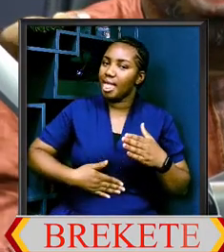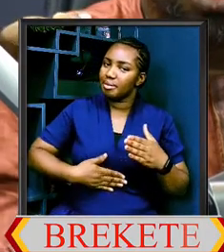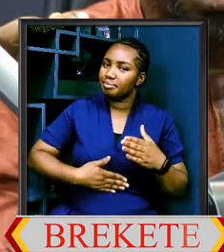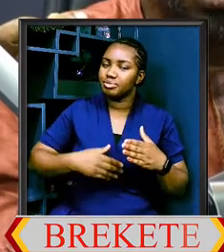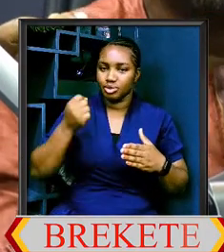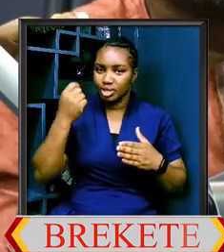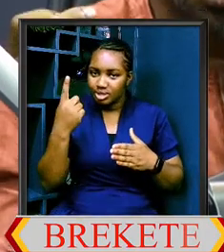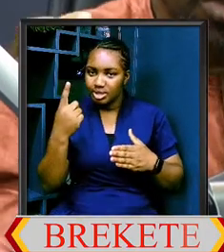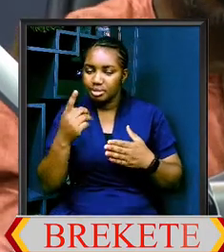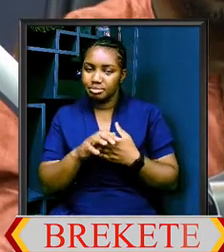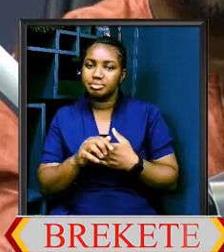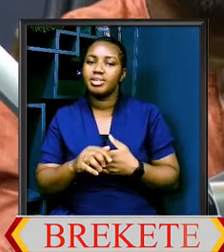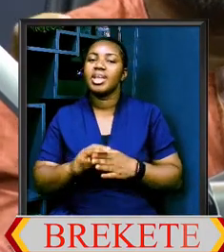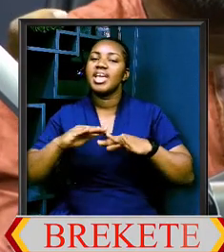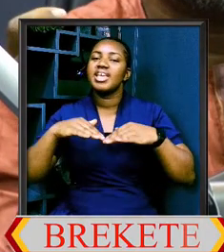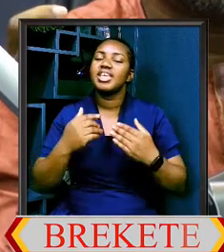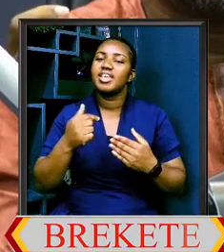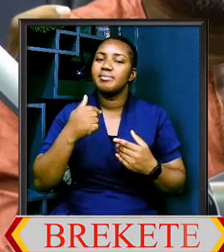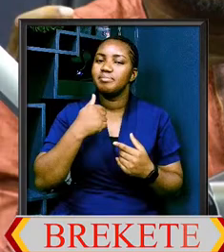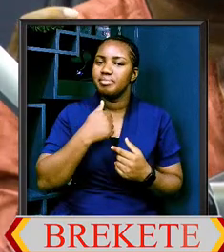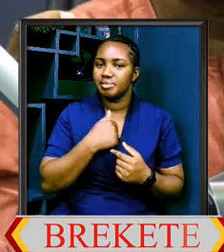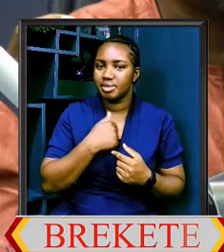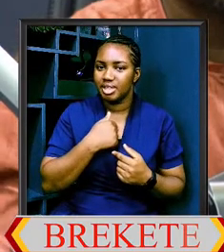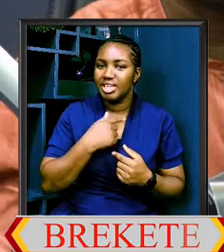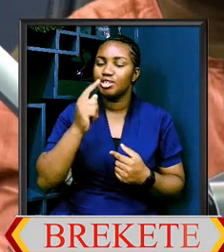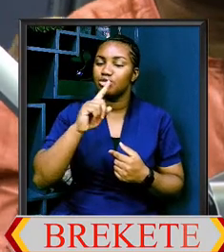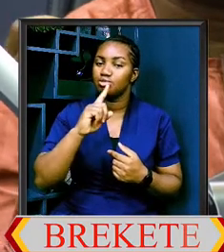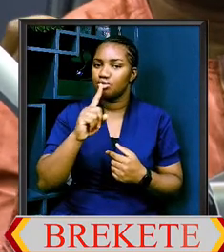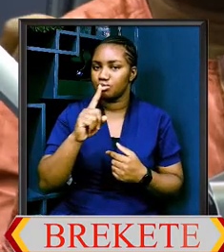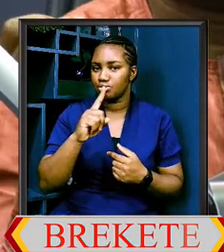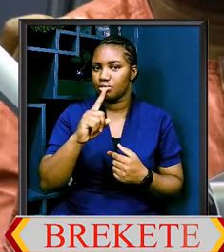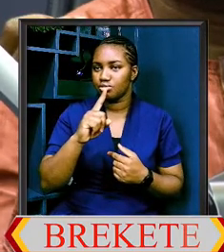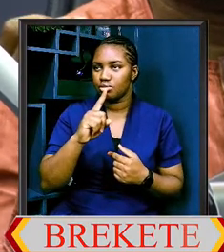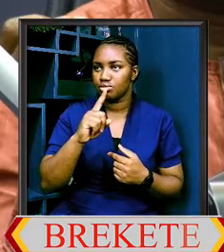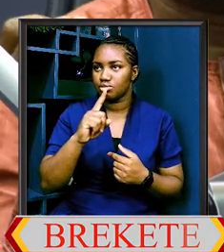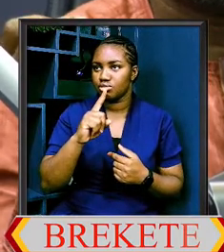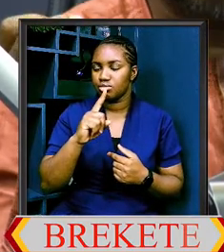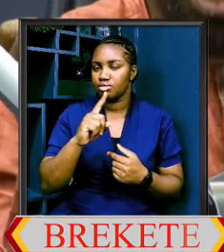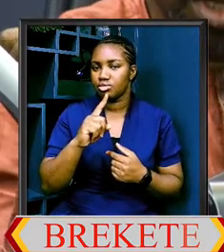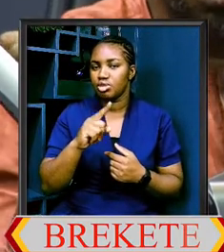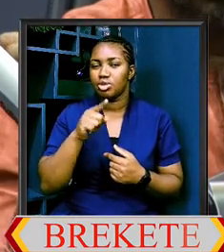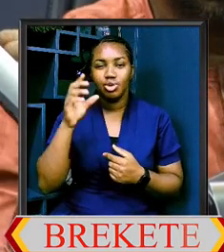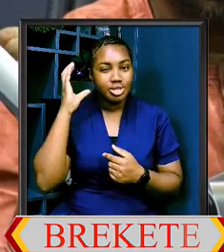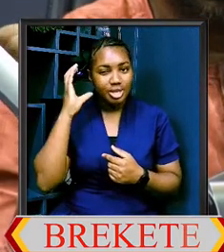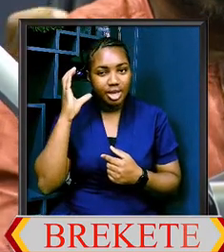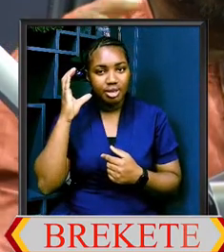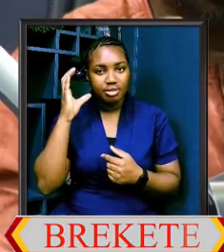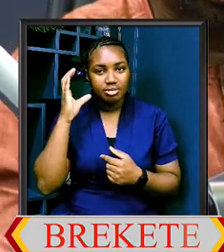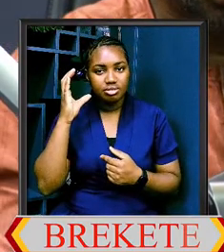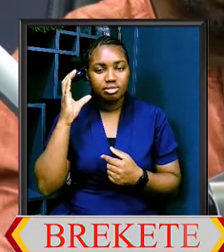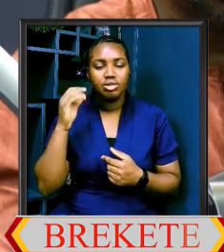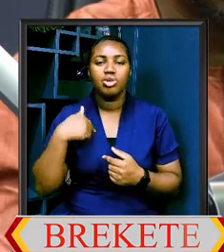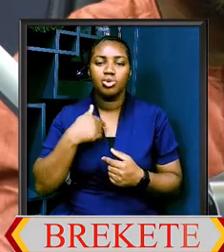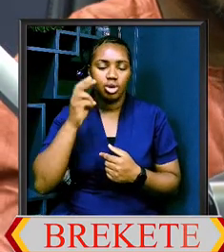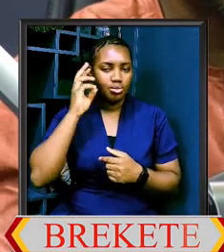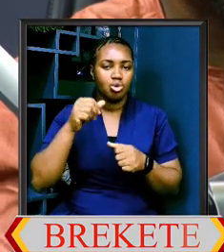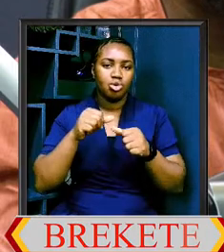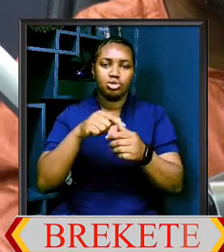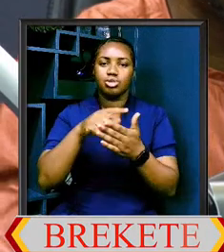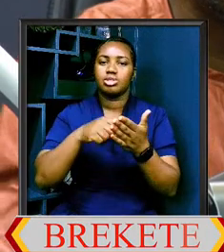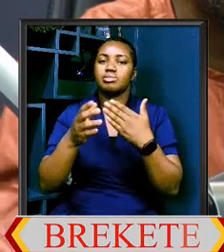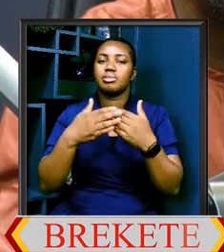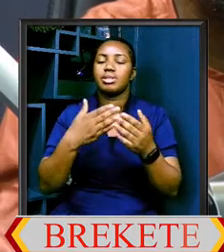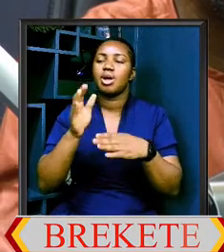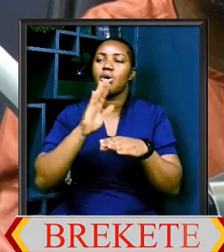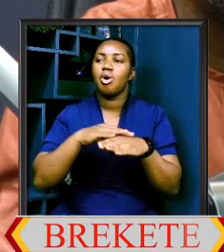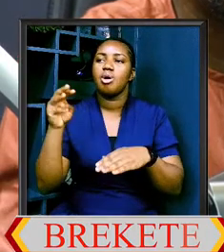You understand? Yes, sir. Give me the truth. Okay, sir. You hear? Yes, sir. We will continue this matter